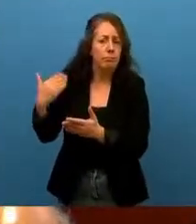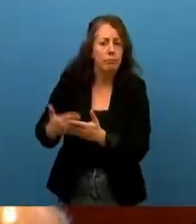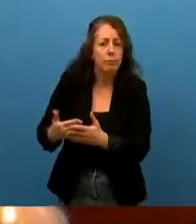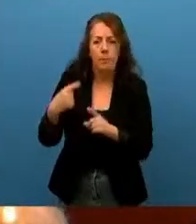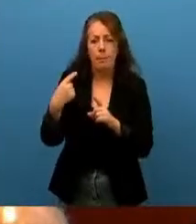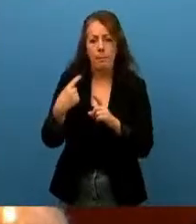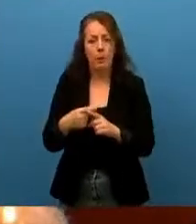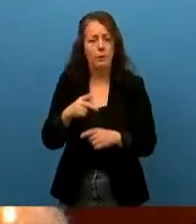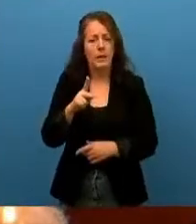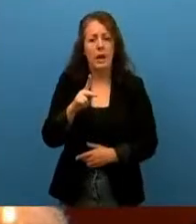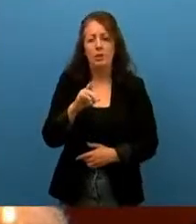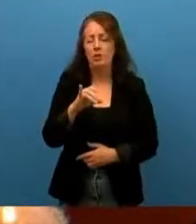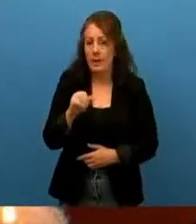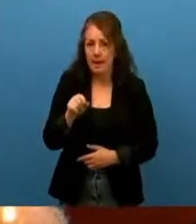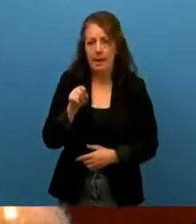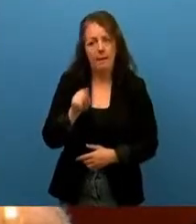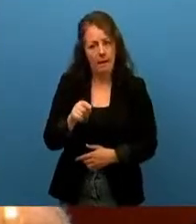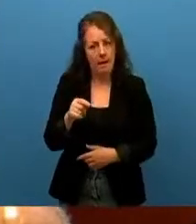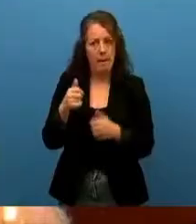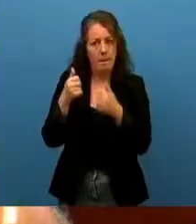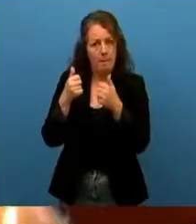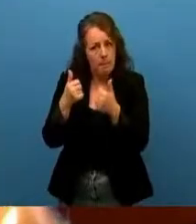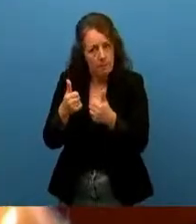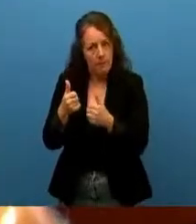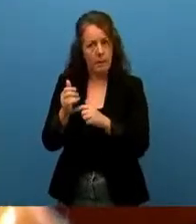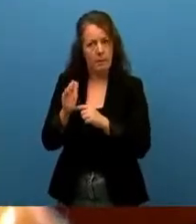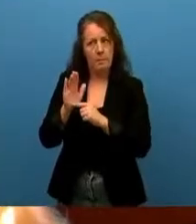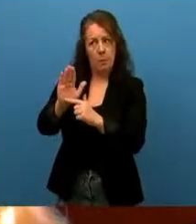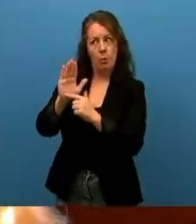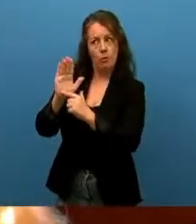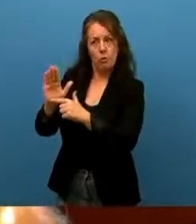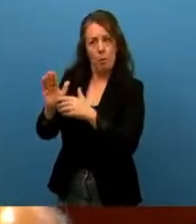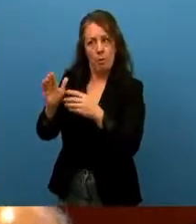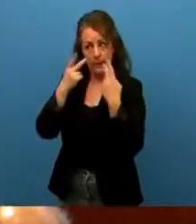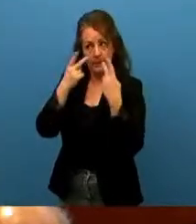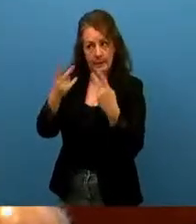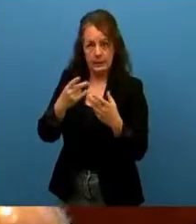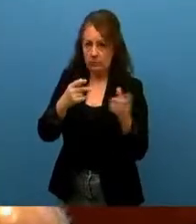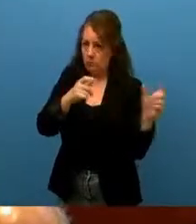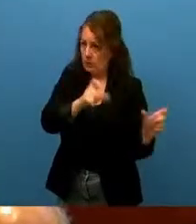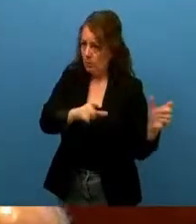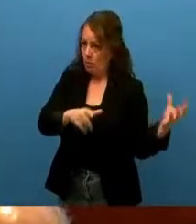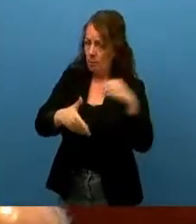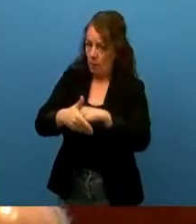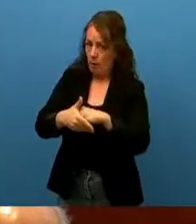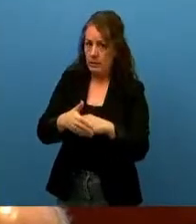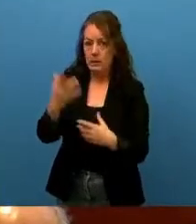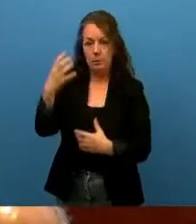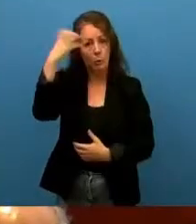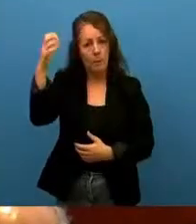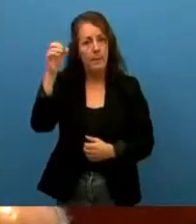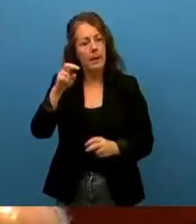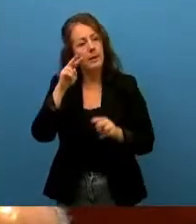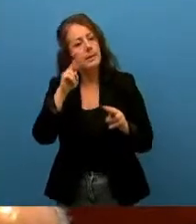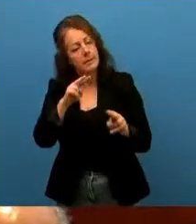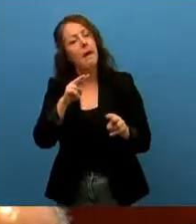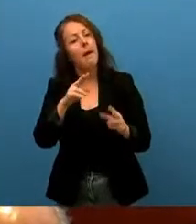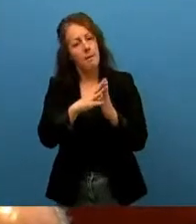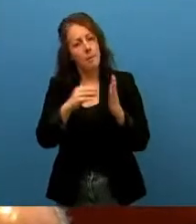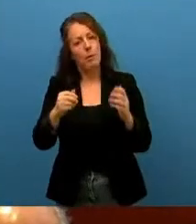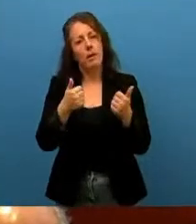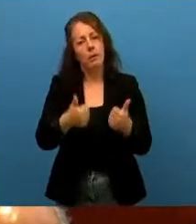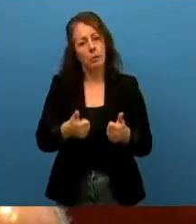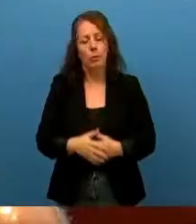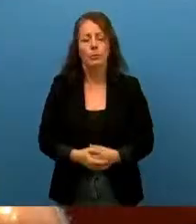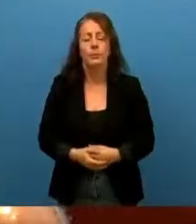people's right to participate can further be enhanced. Chair, to conclude, we reaffirm our commitment to meaningful